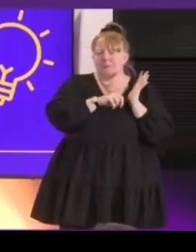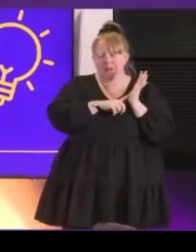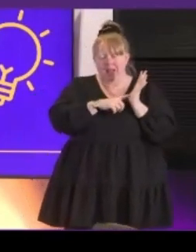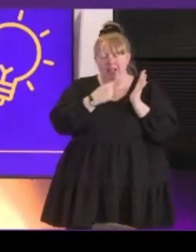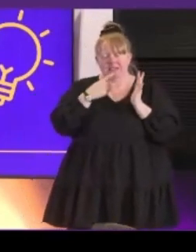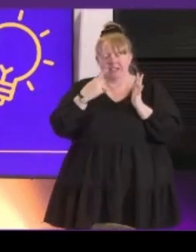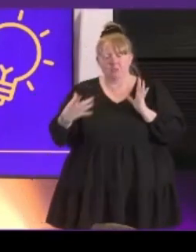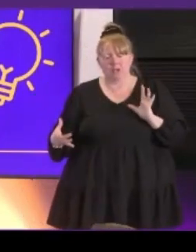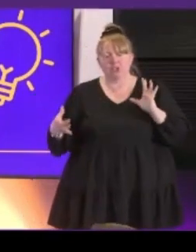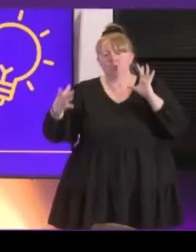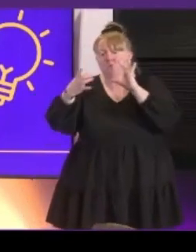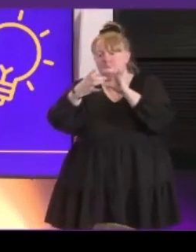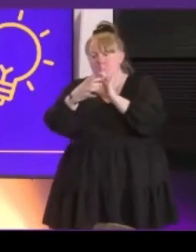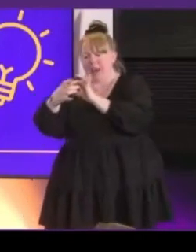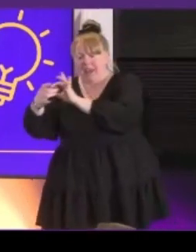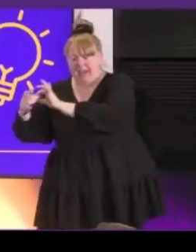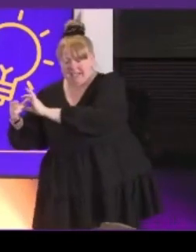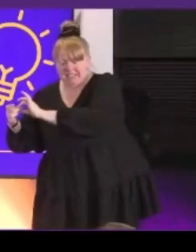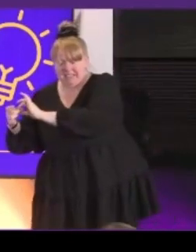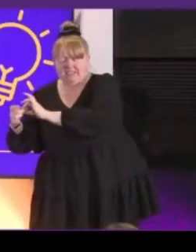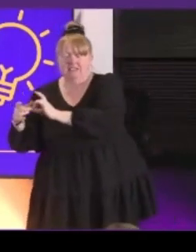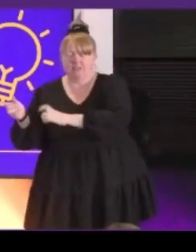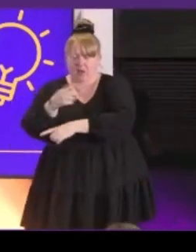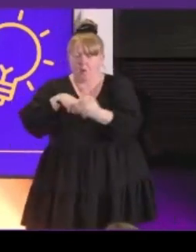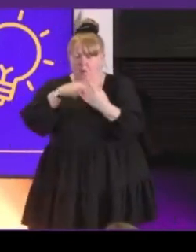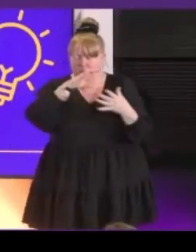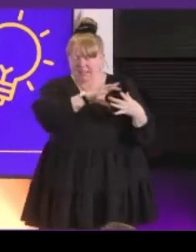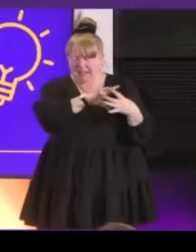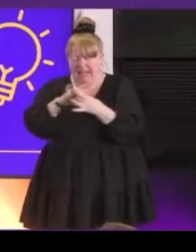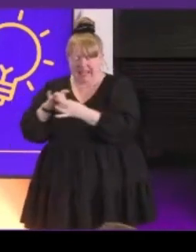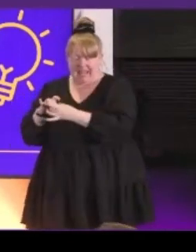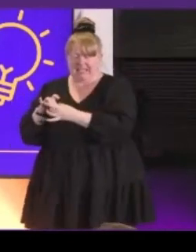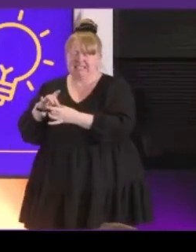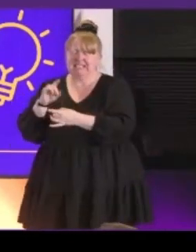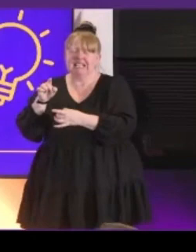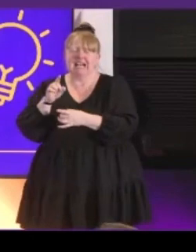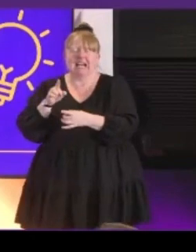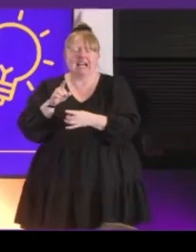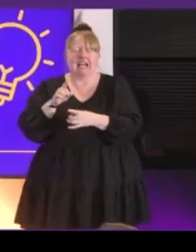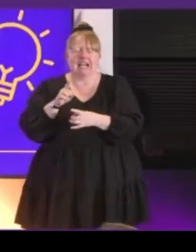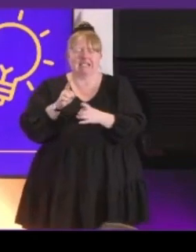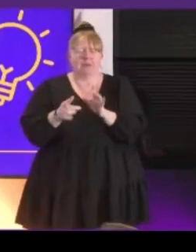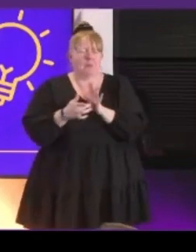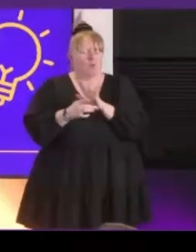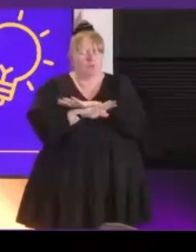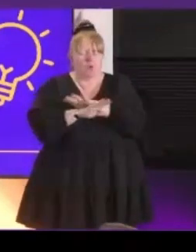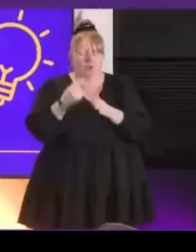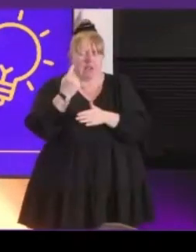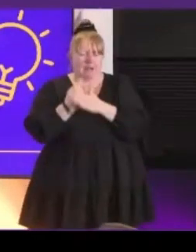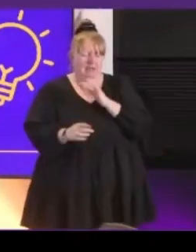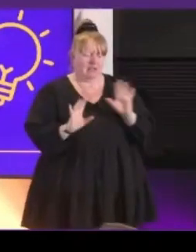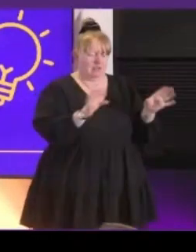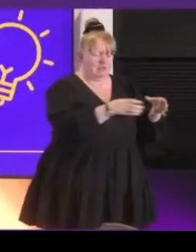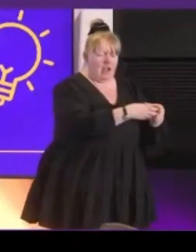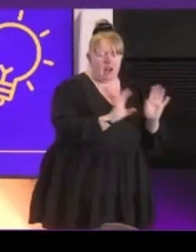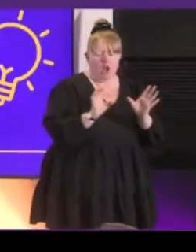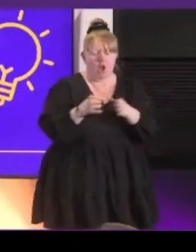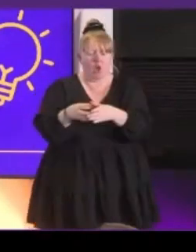up as well, it's also so important that it's not happening in silos, because otherwise people can sometimes